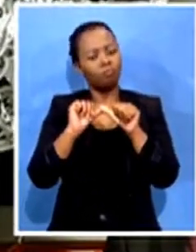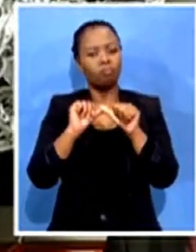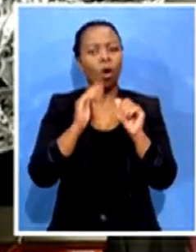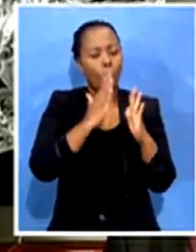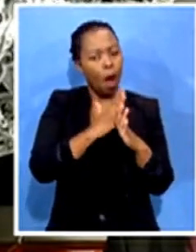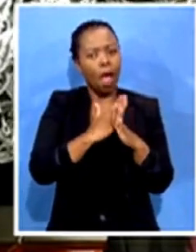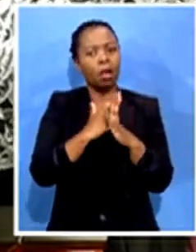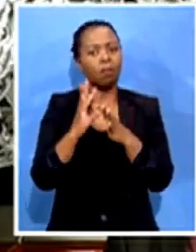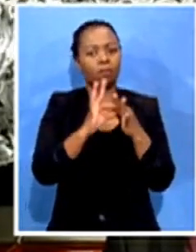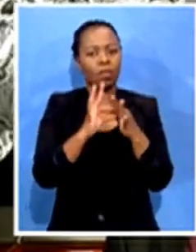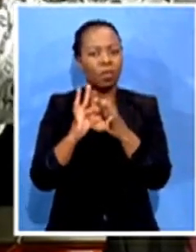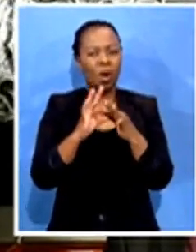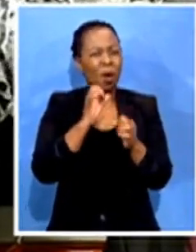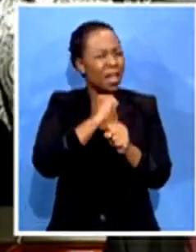where